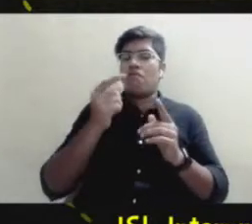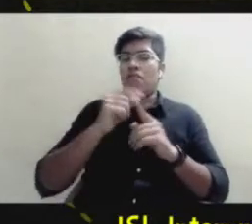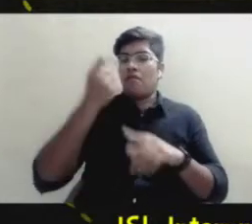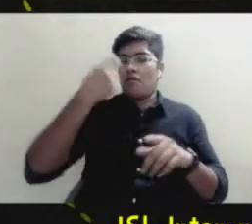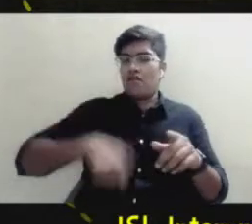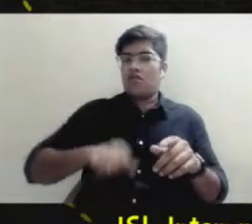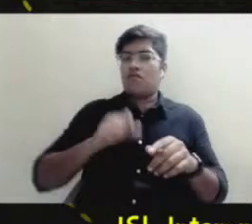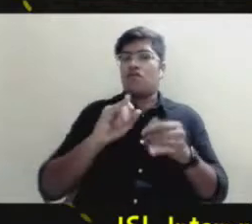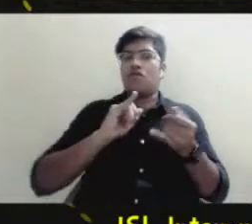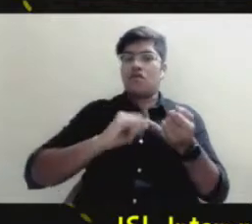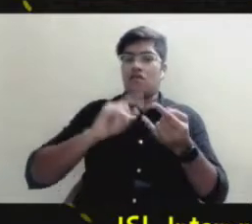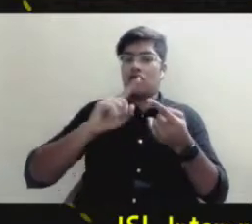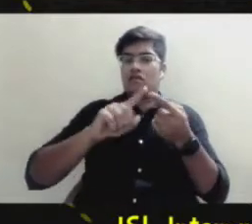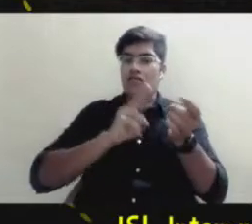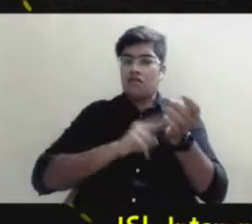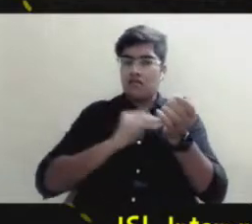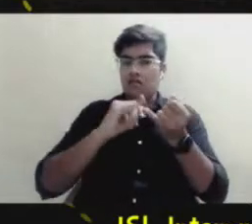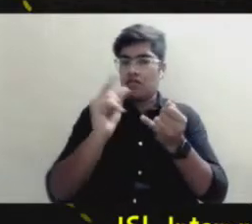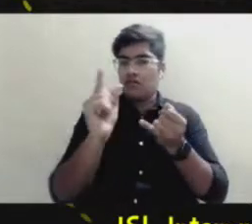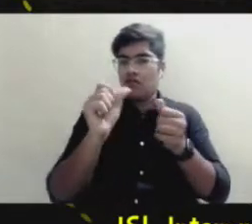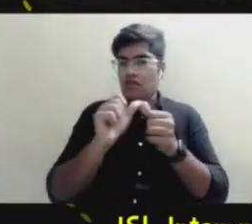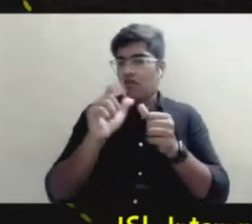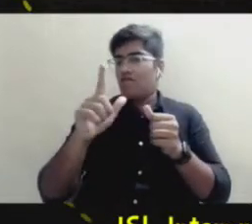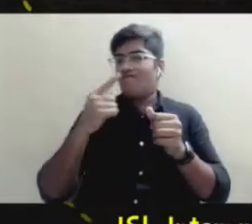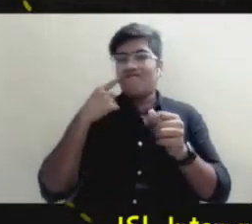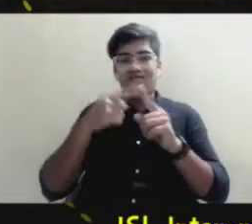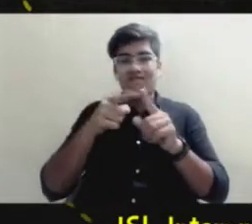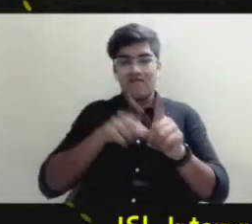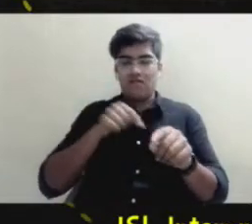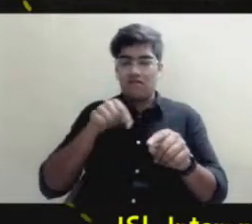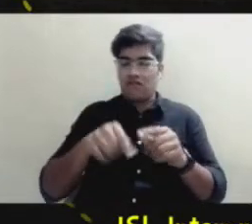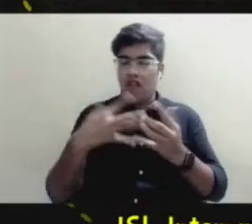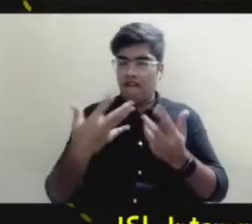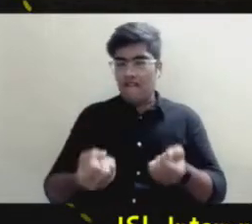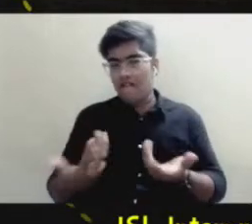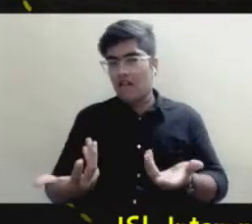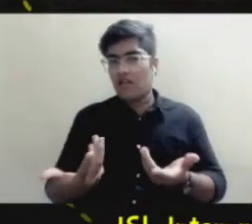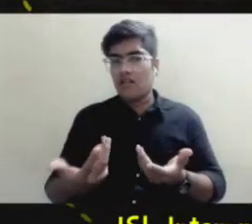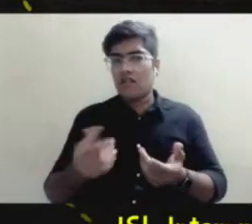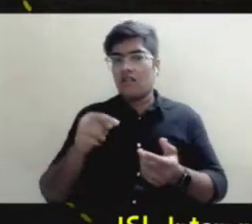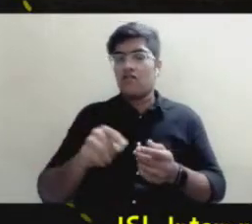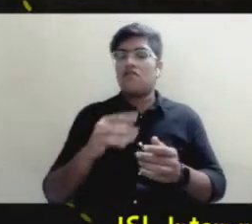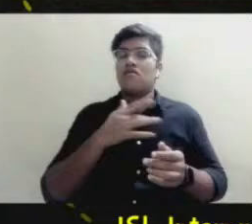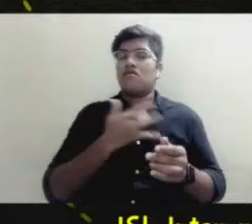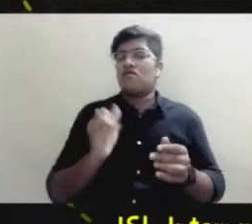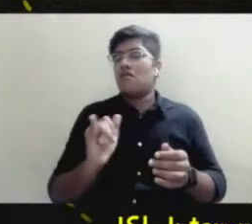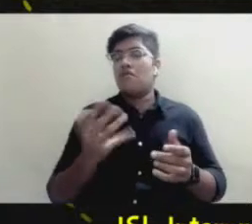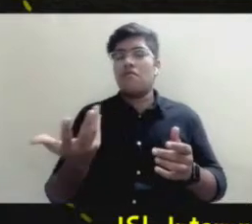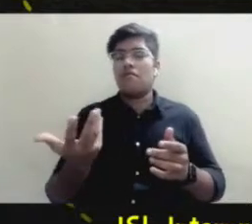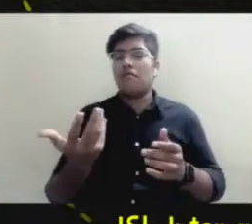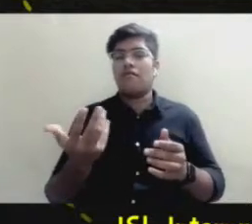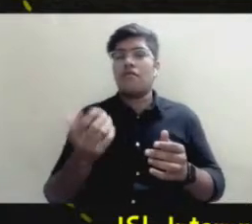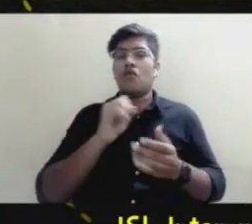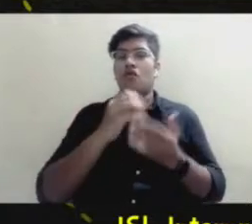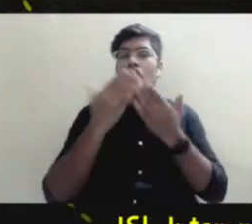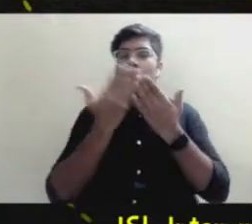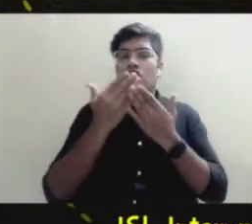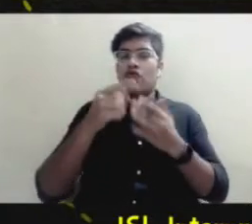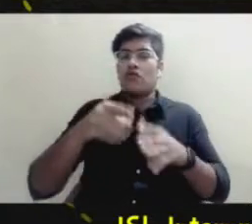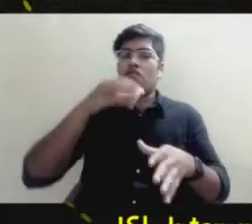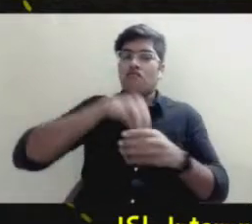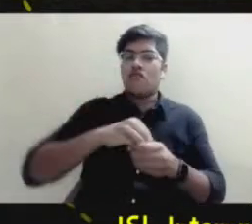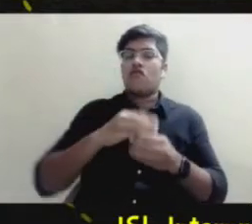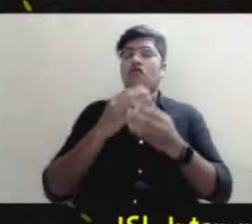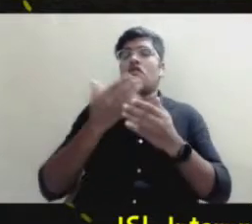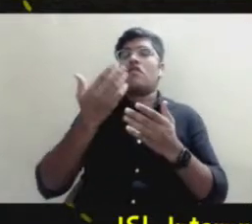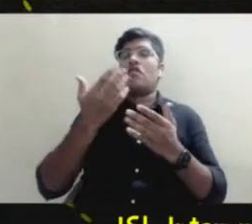exists simultaneously at many, many levels. Yes. So it's almost like a kind of sexuality education in song. Or the best